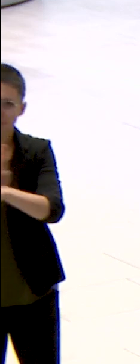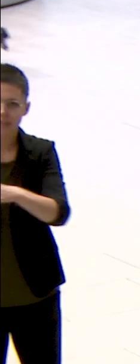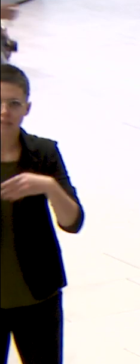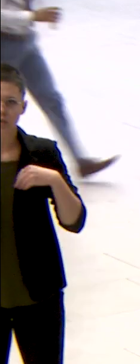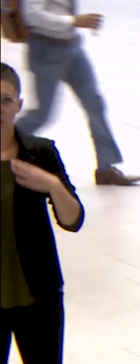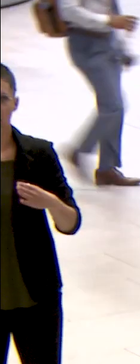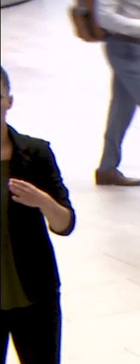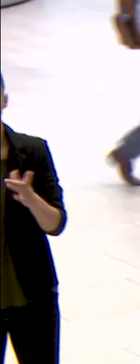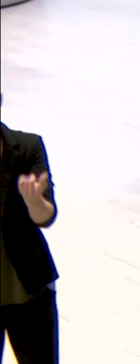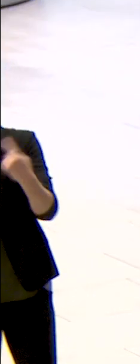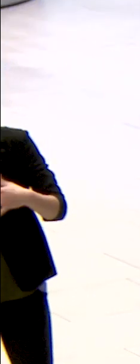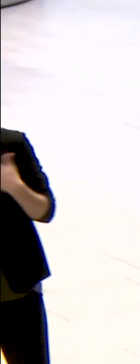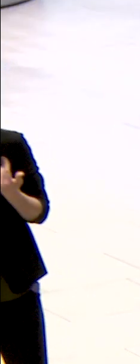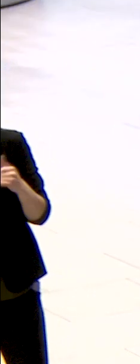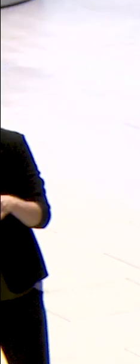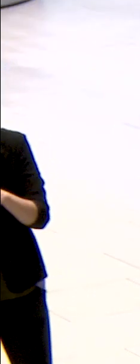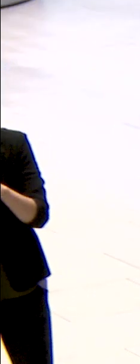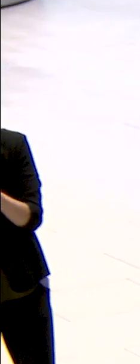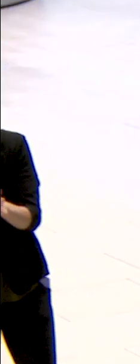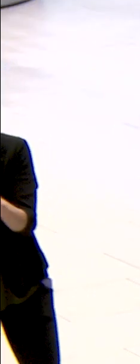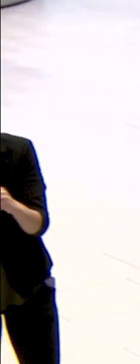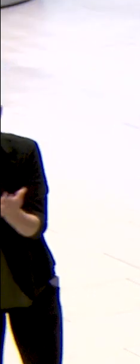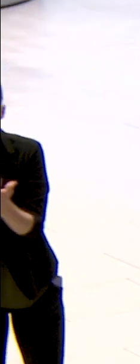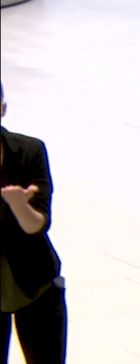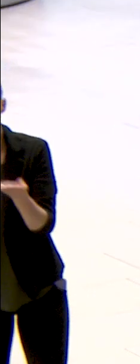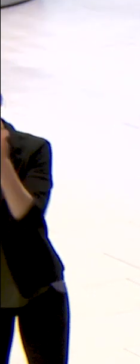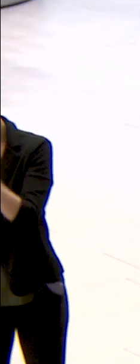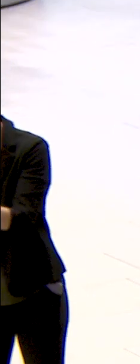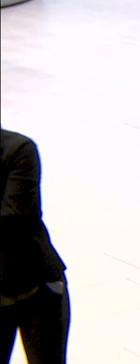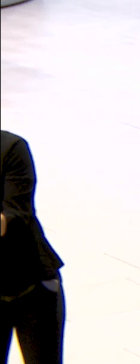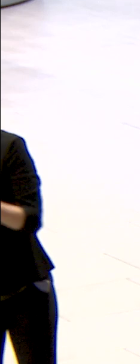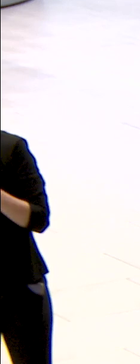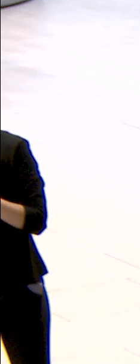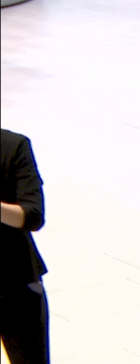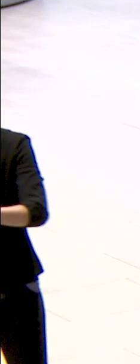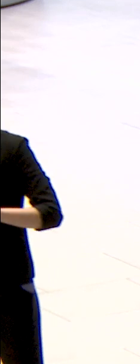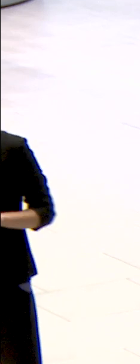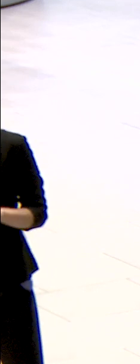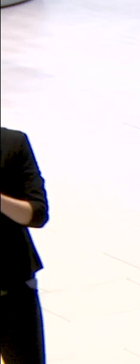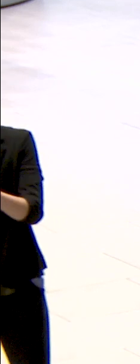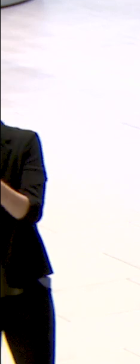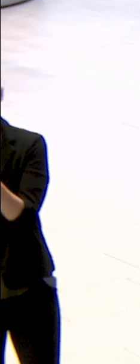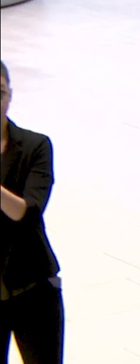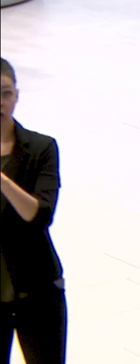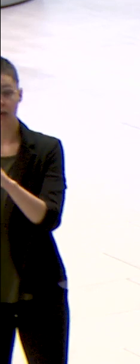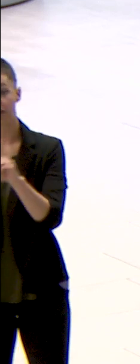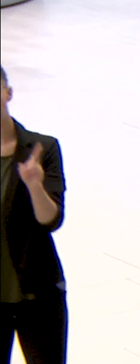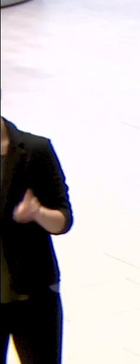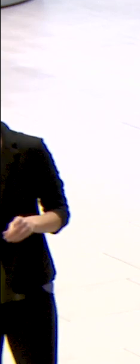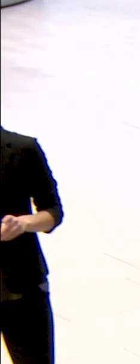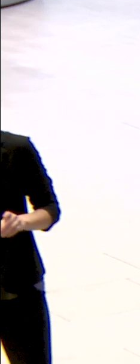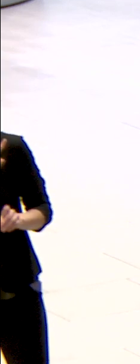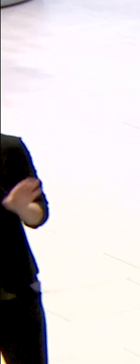resources and become part of the community. From a marketing perspective and from a media perspective, you guys are doing an